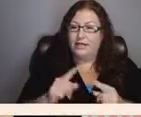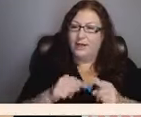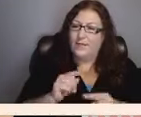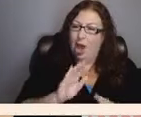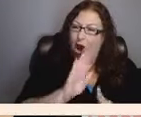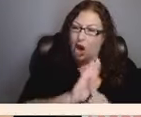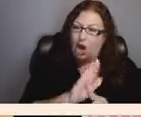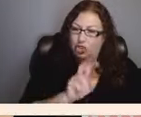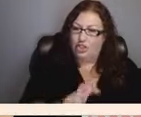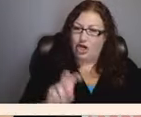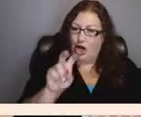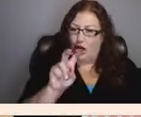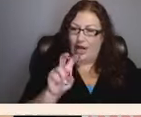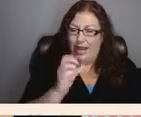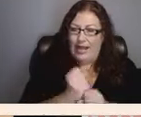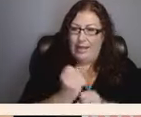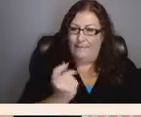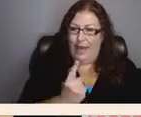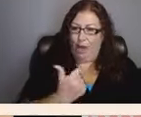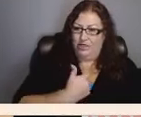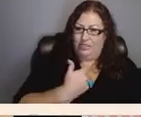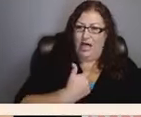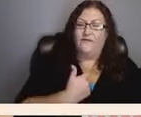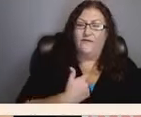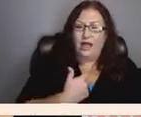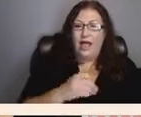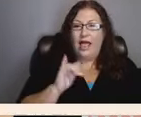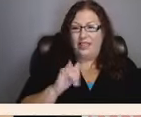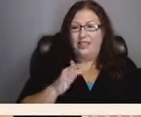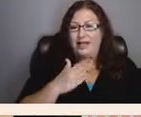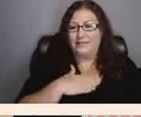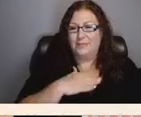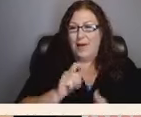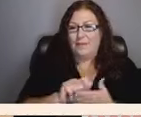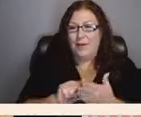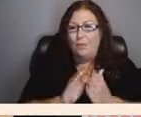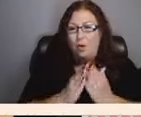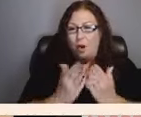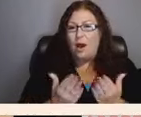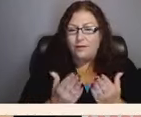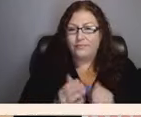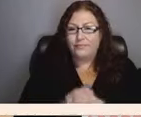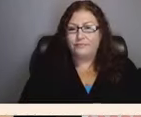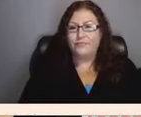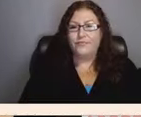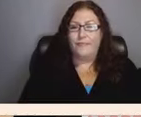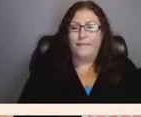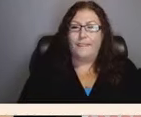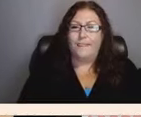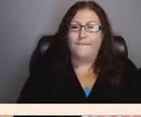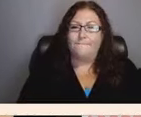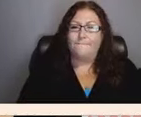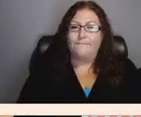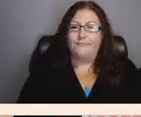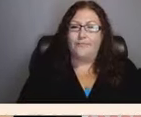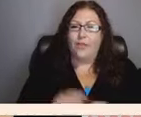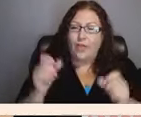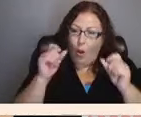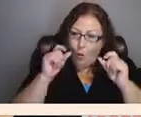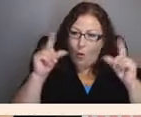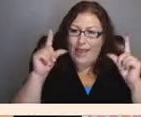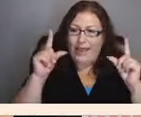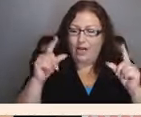reclaiming herself. And that is my memoir. Um, the awaken, the courage